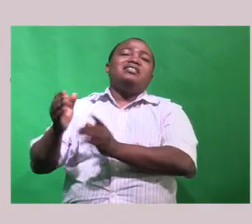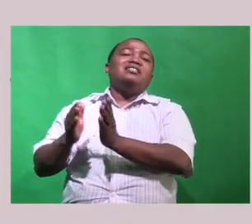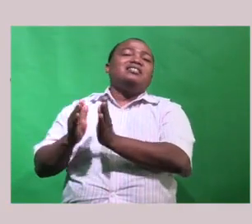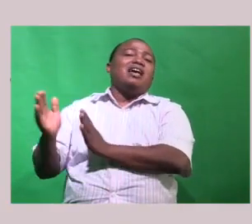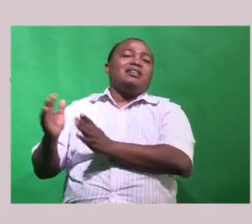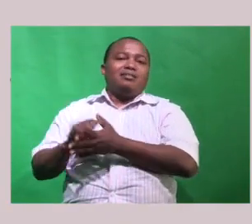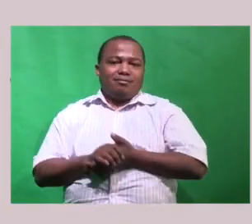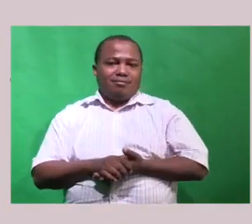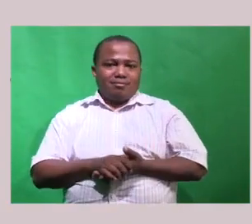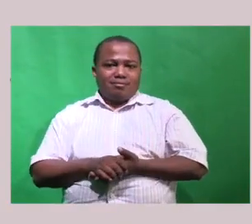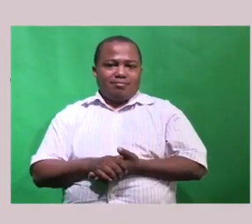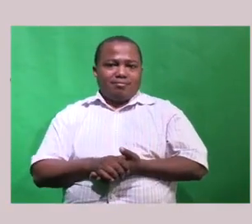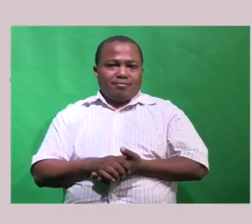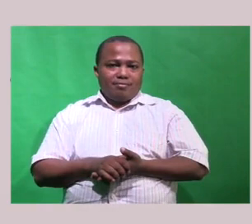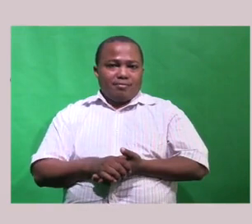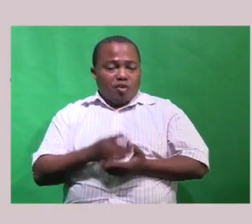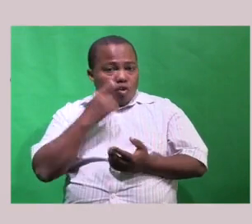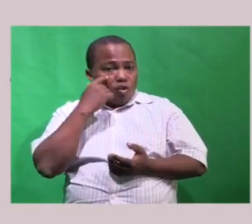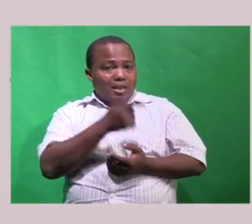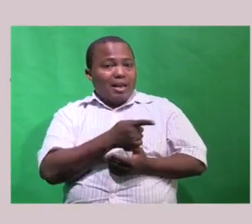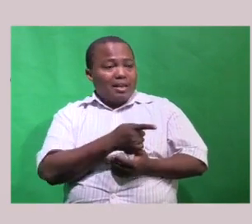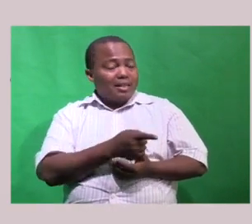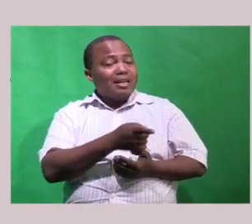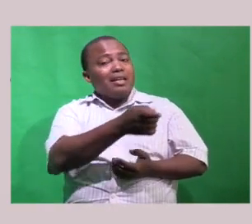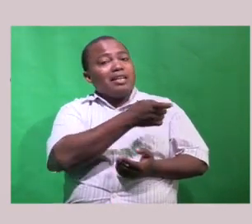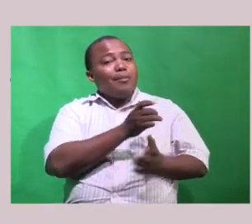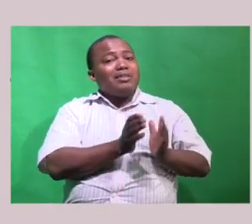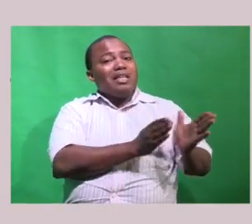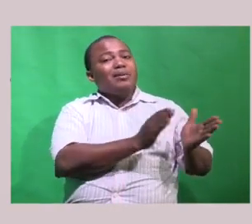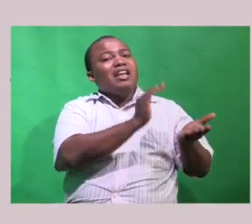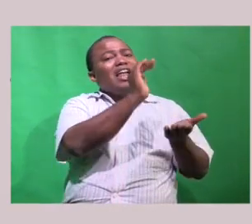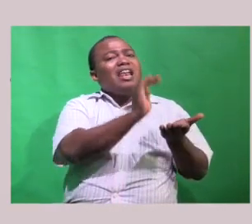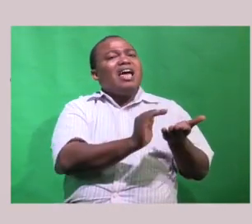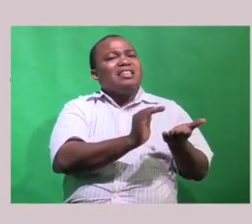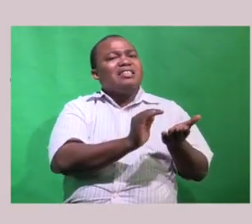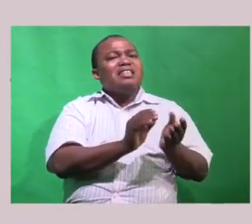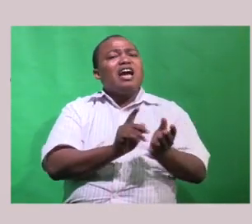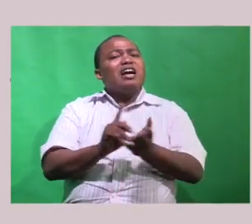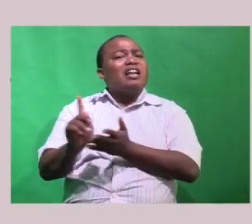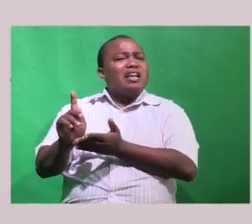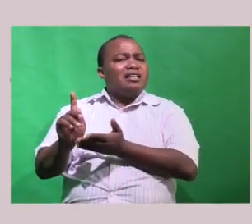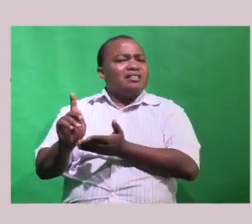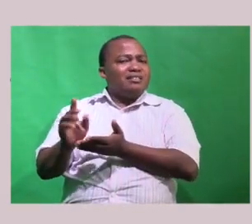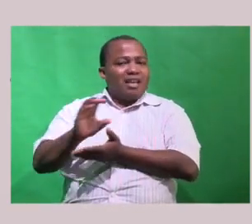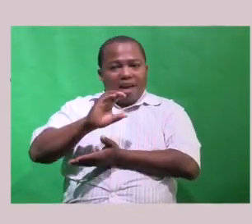You take a debit side amount less than the credit side amount.